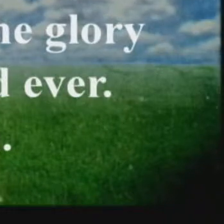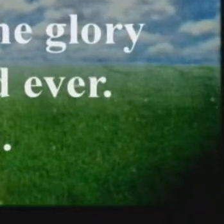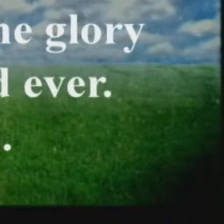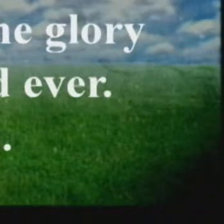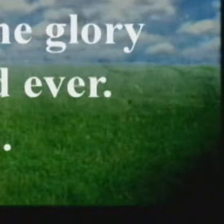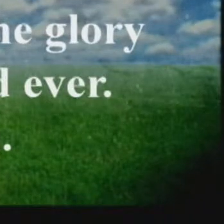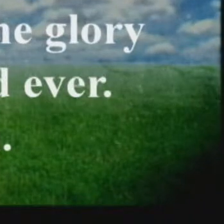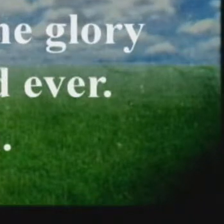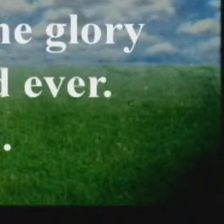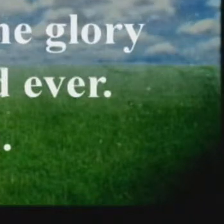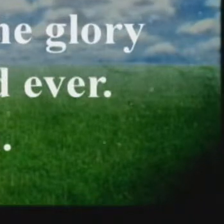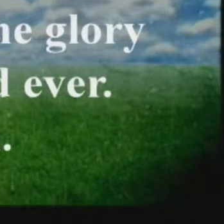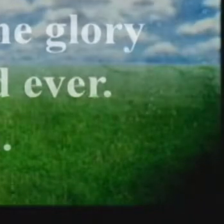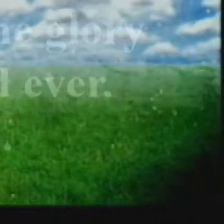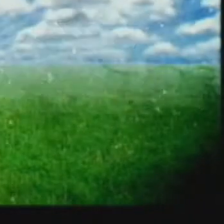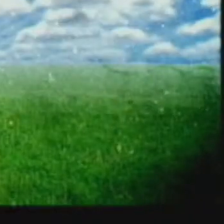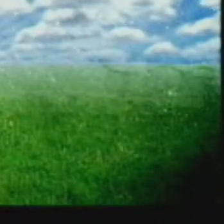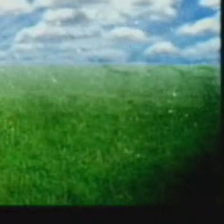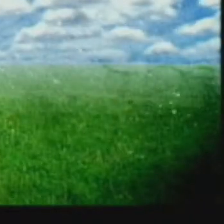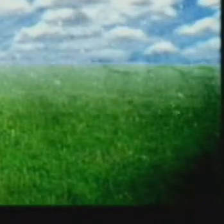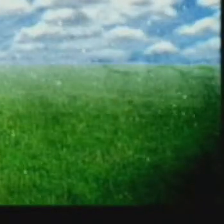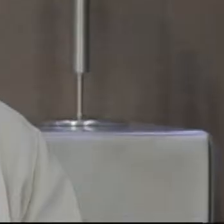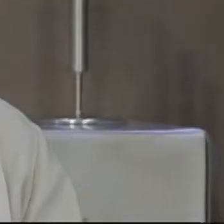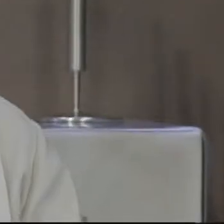and ever. Amen.